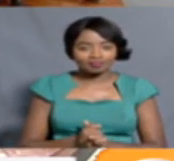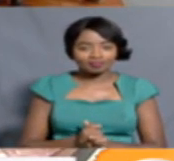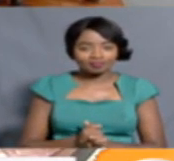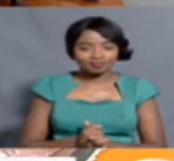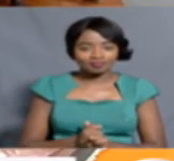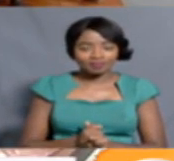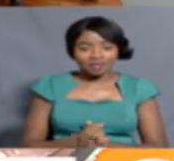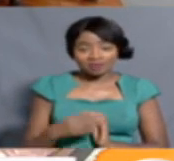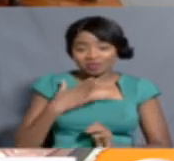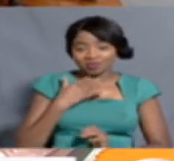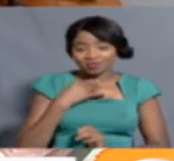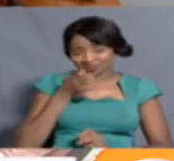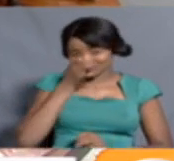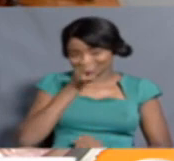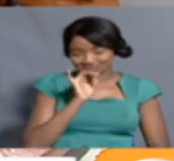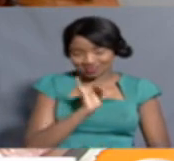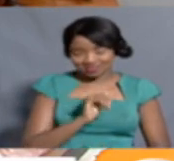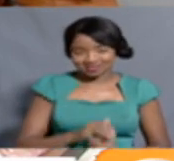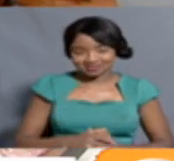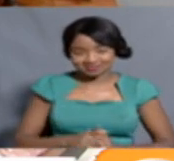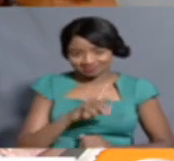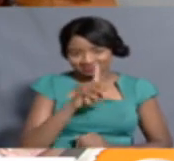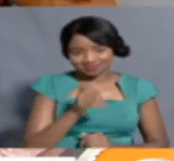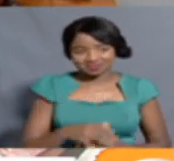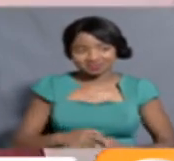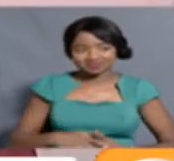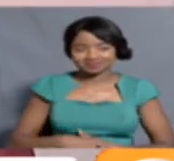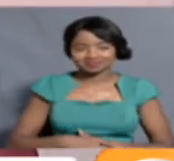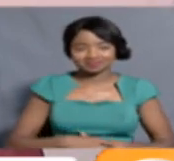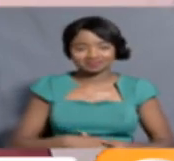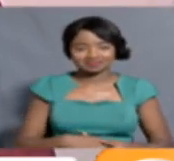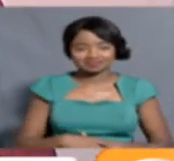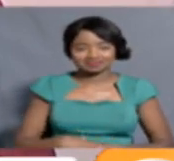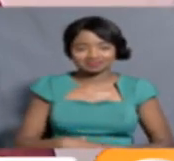I choose to ignore Yvonne's question, but